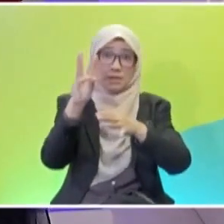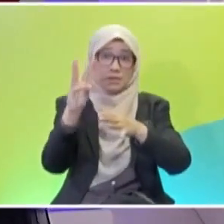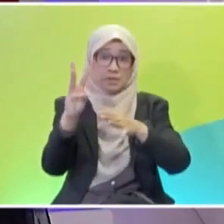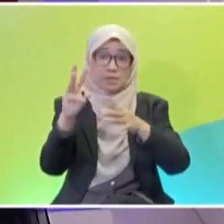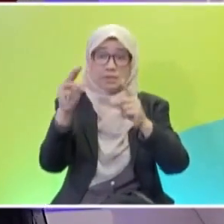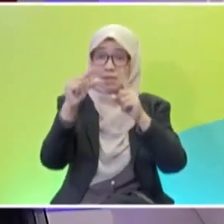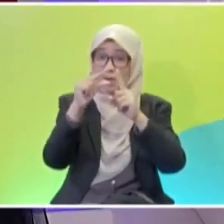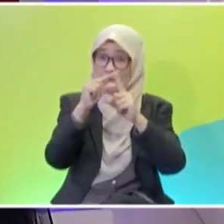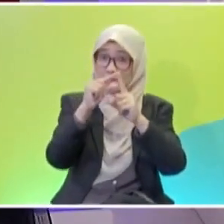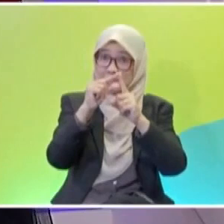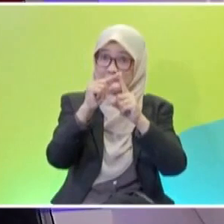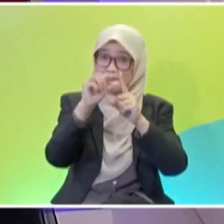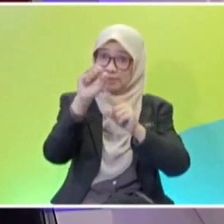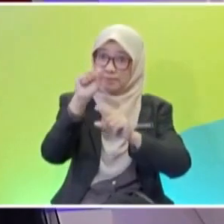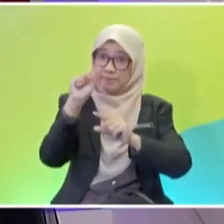All right.